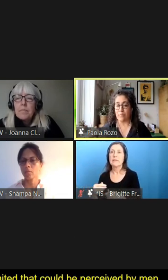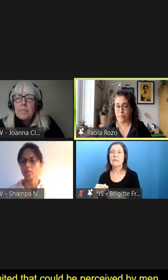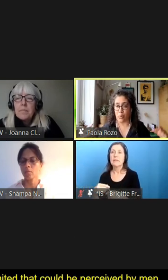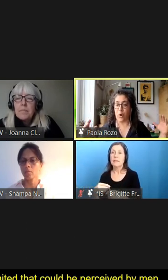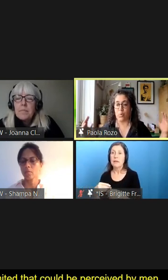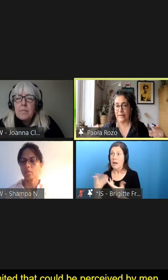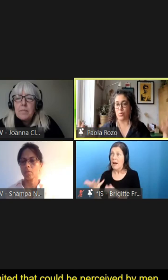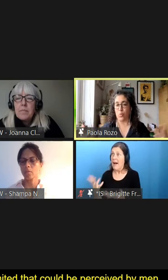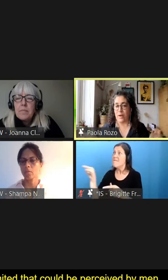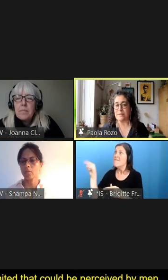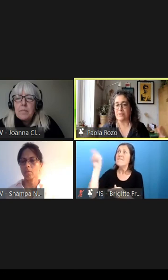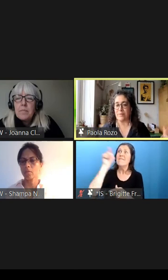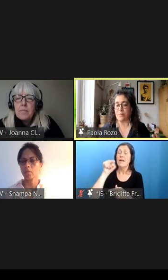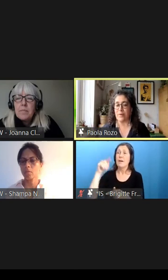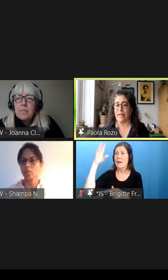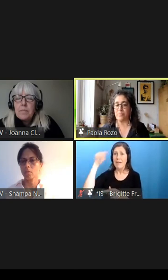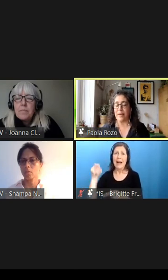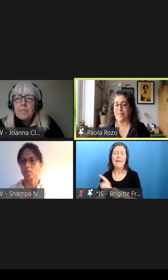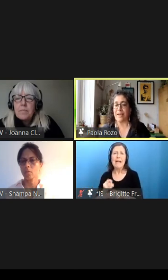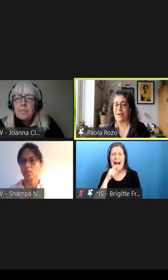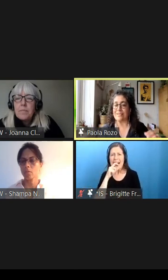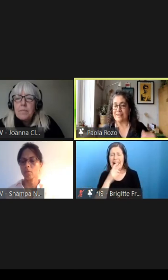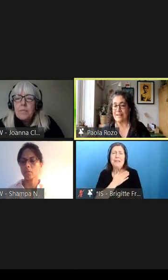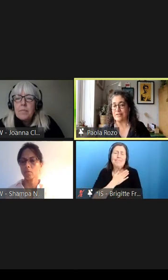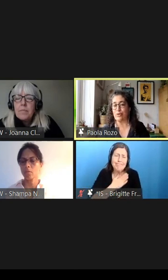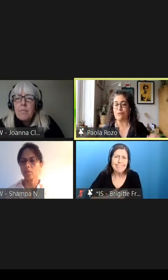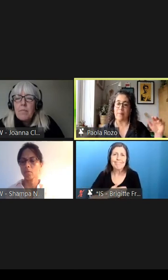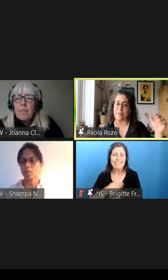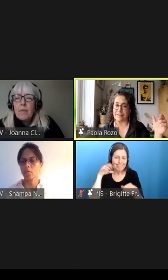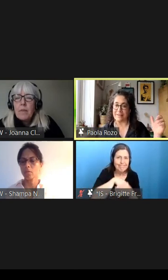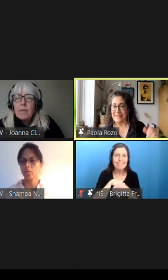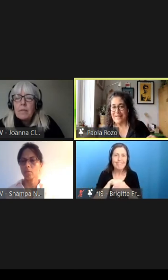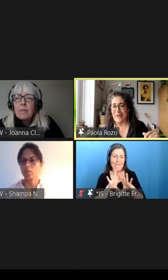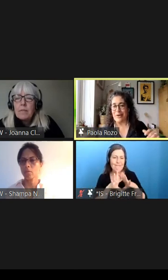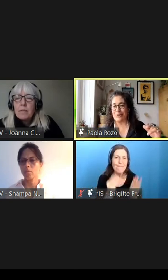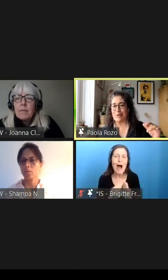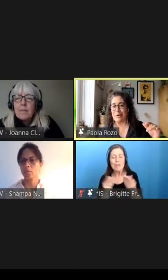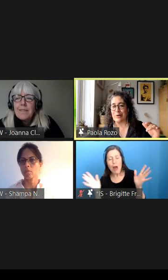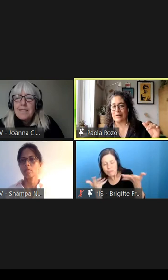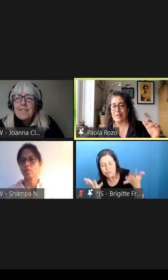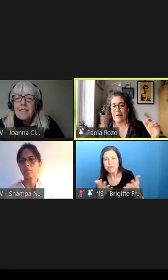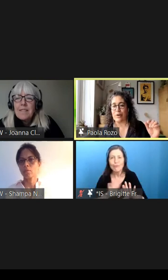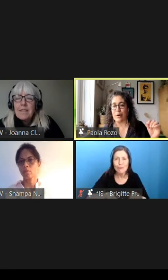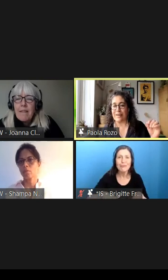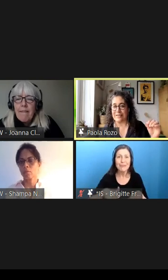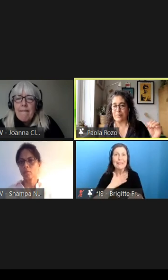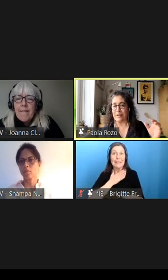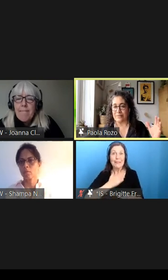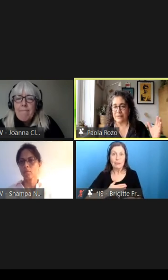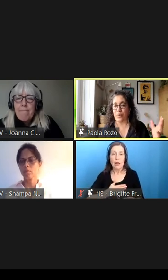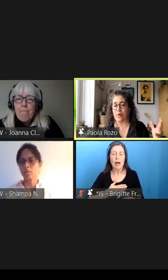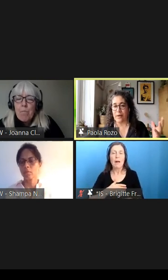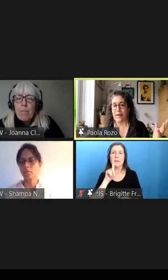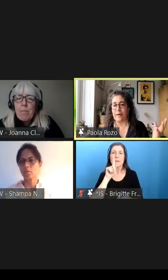are willing or wanted to be more engaged, but they are seen as too feminine, or they are not accepted